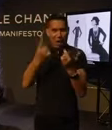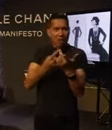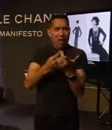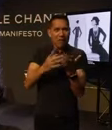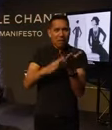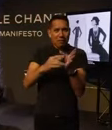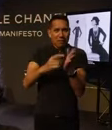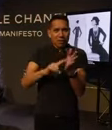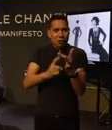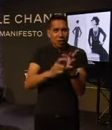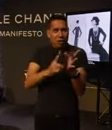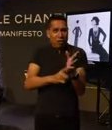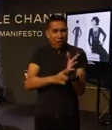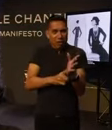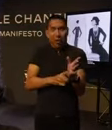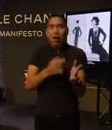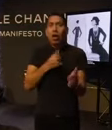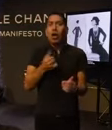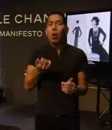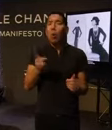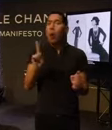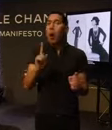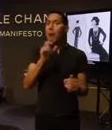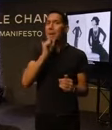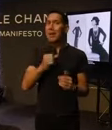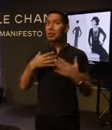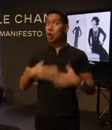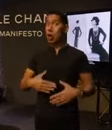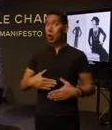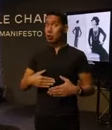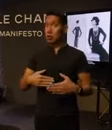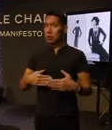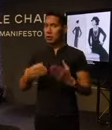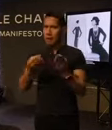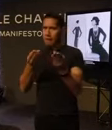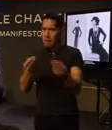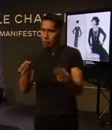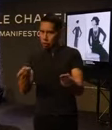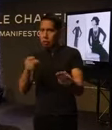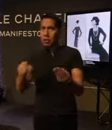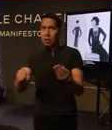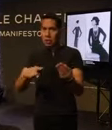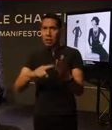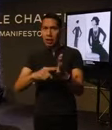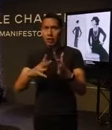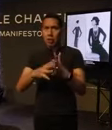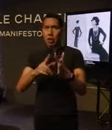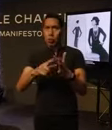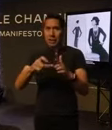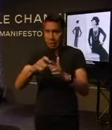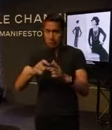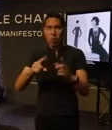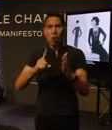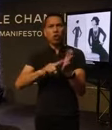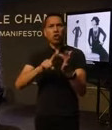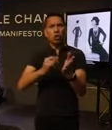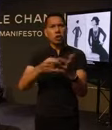was using. I mean, she was using the menswear fabrics, the tweed, the jersey, which made things like the